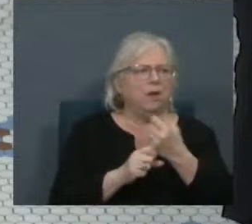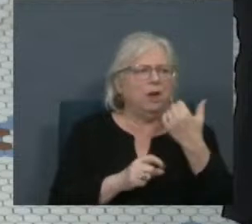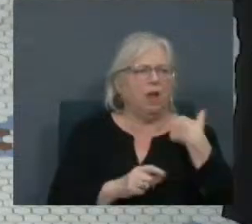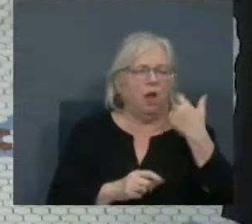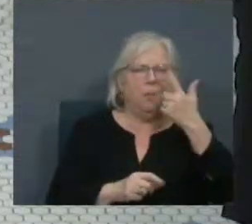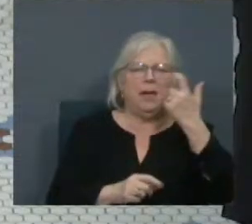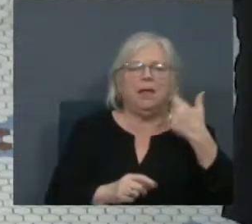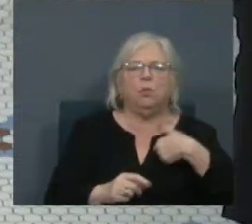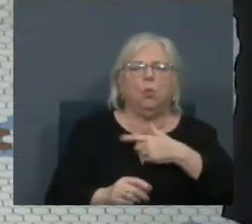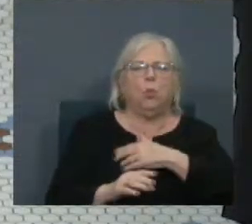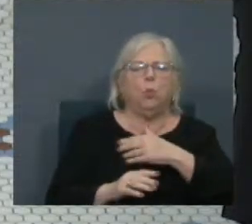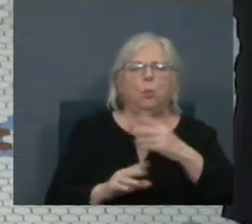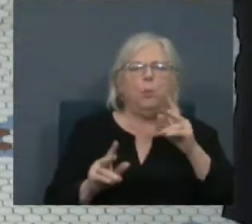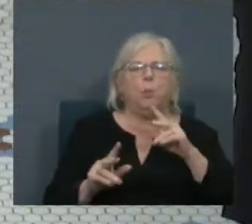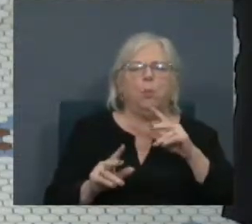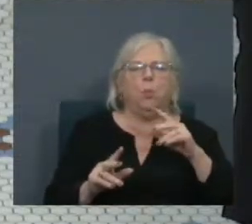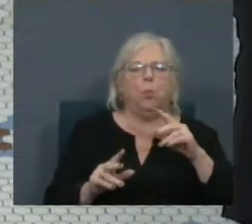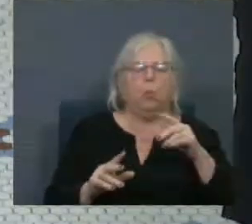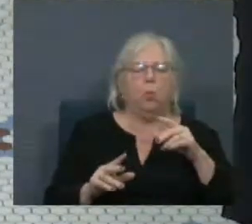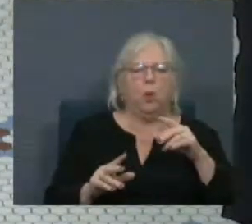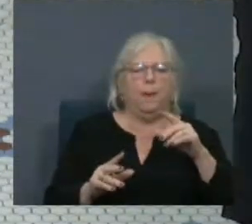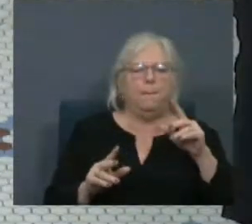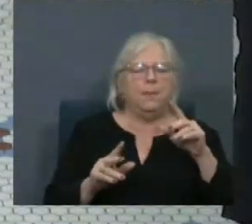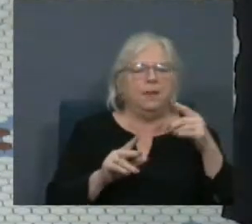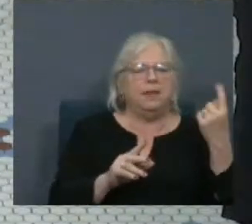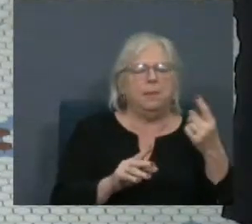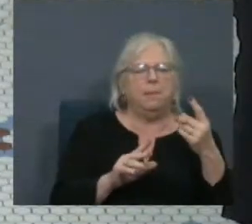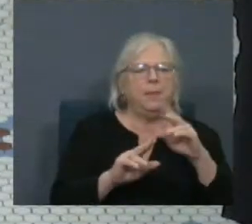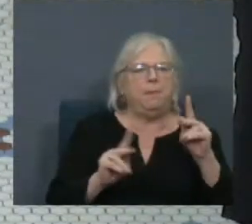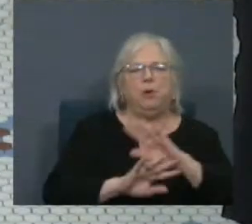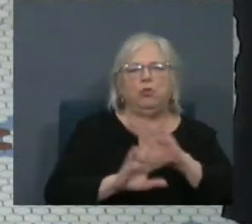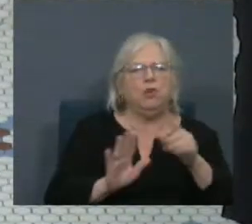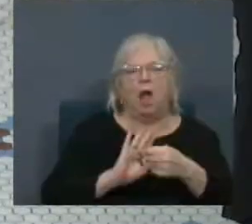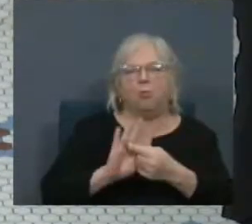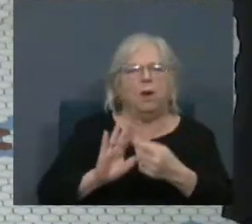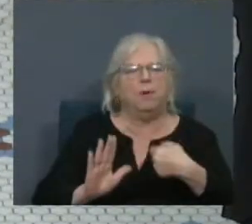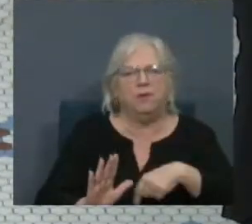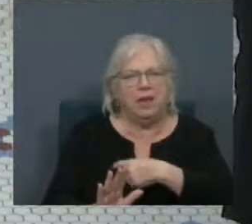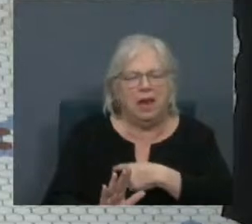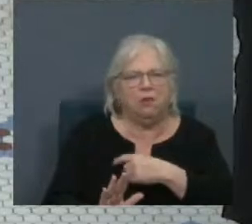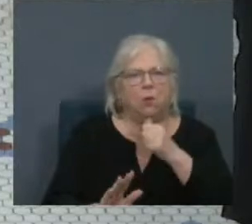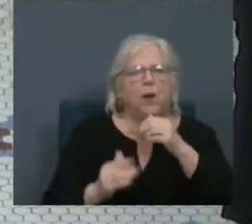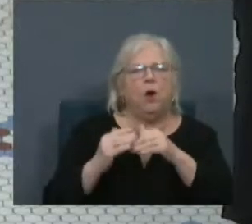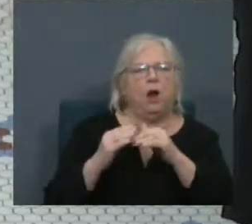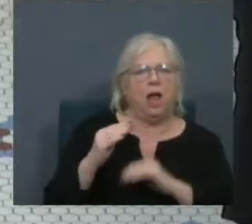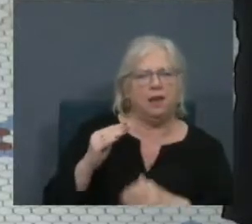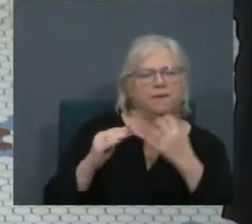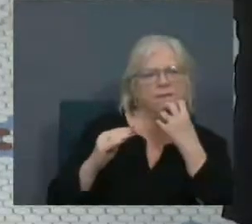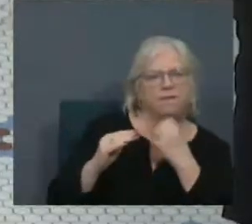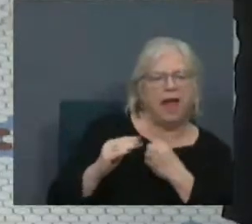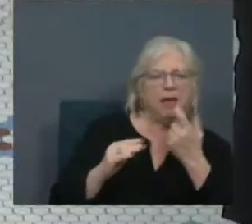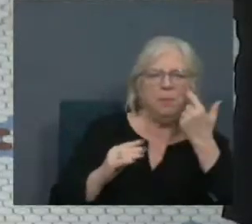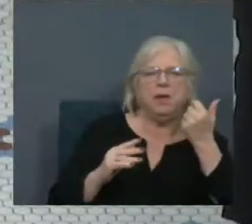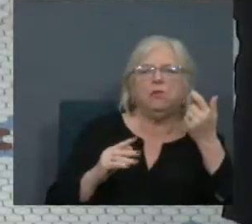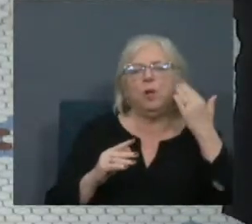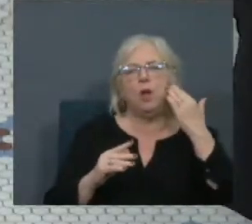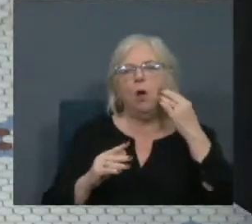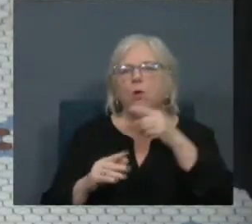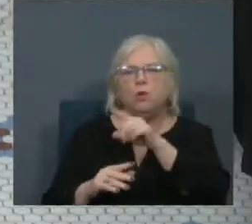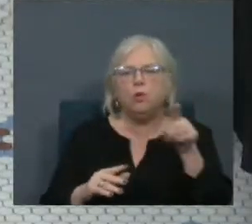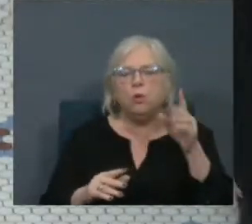are not represented. We are so undervalued that we know you guys will not